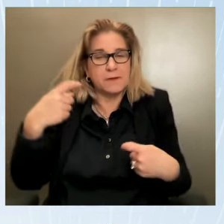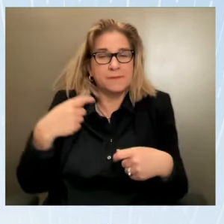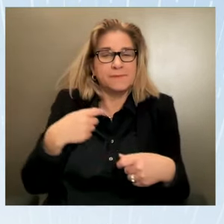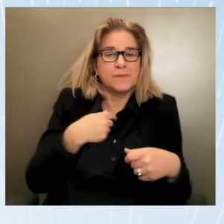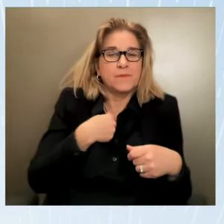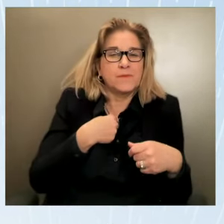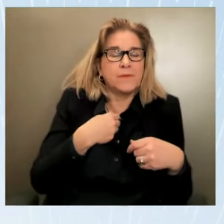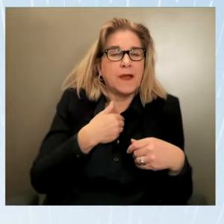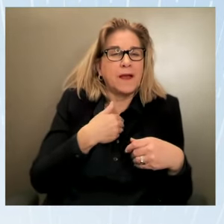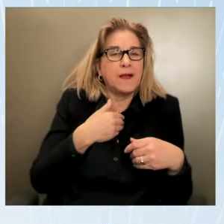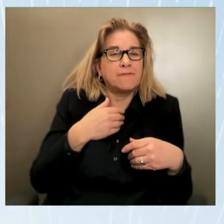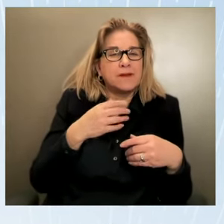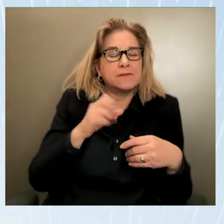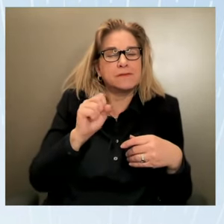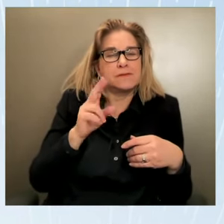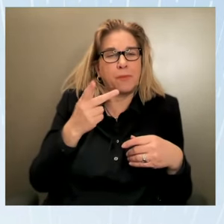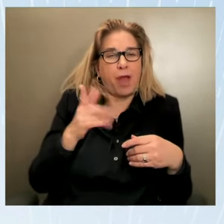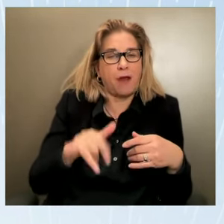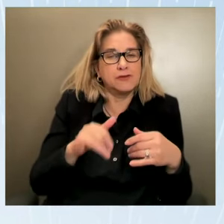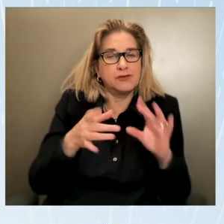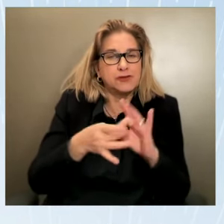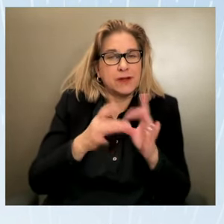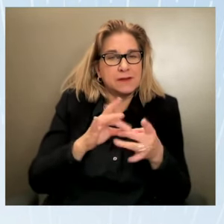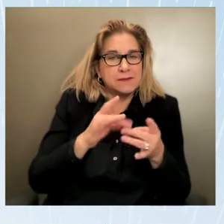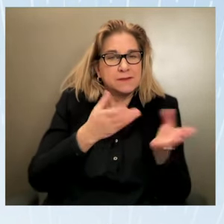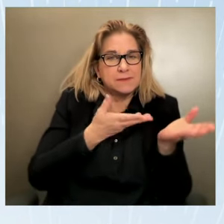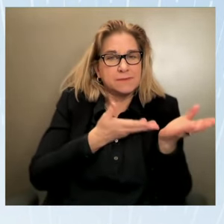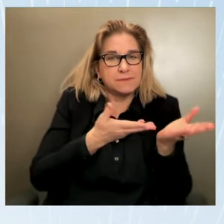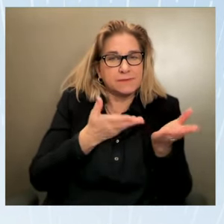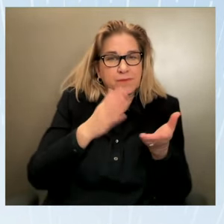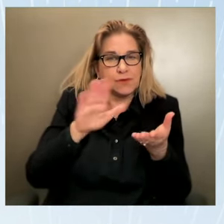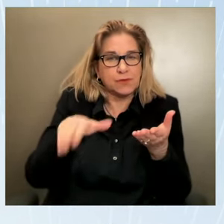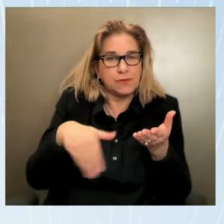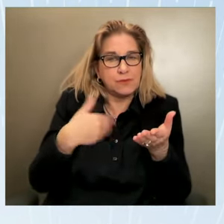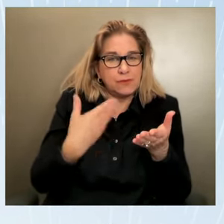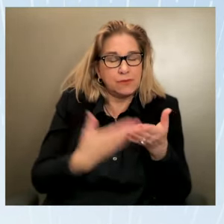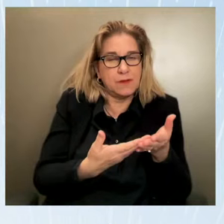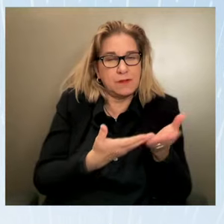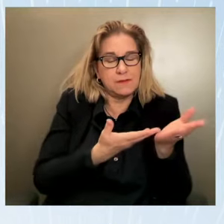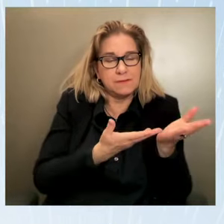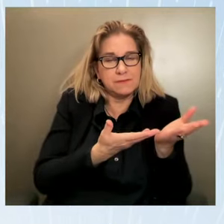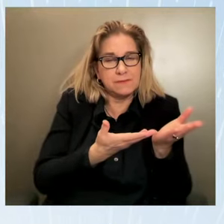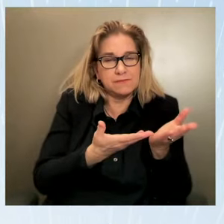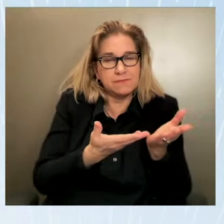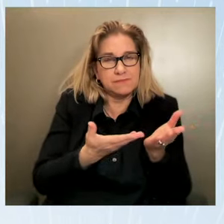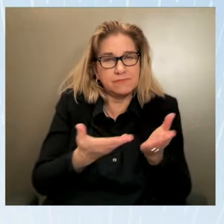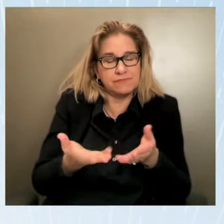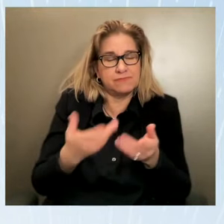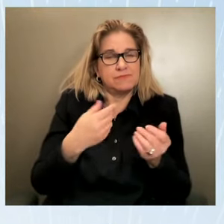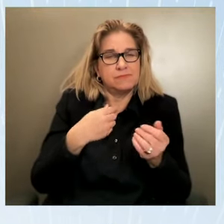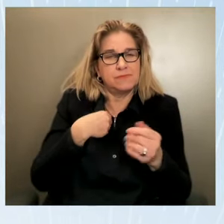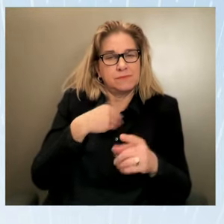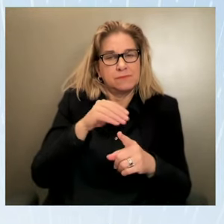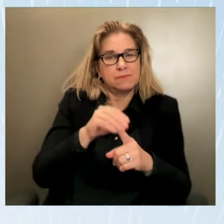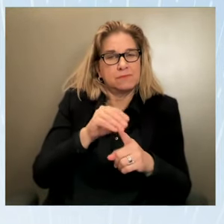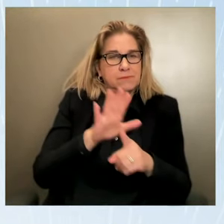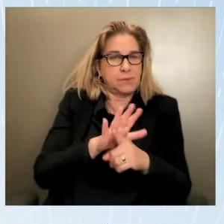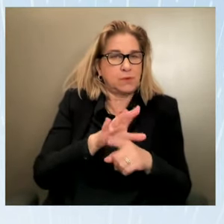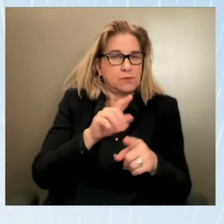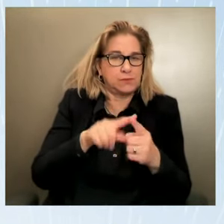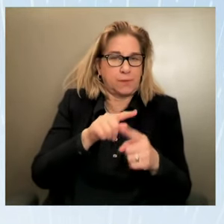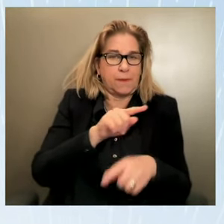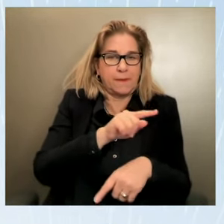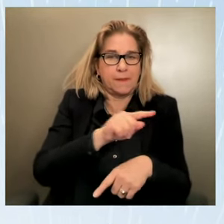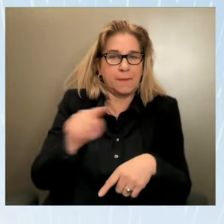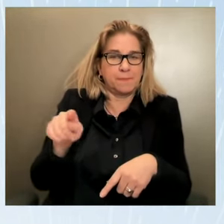by exploitation have a seat at the table. Much remains to be done, but of course we remain committed to the work that lies ahead. I want to